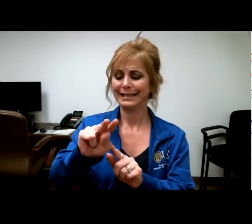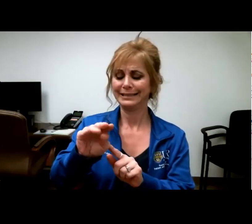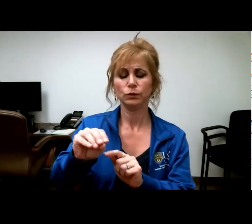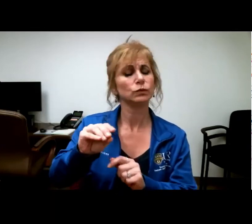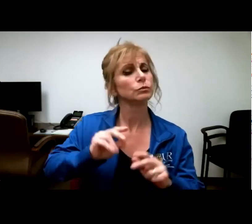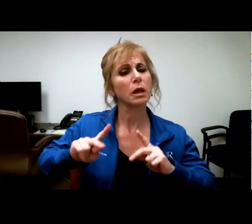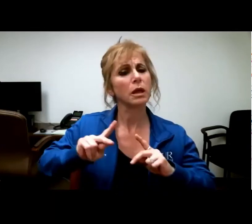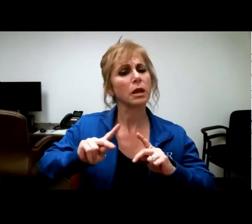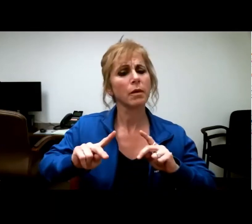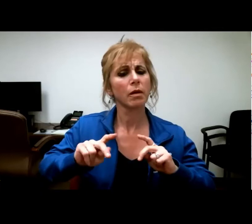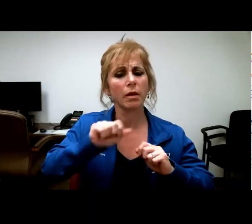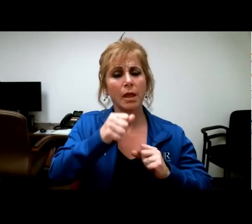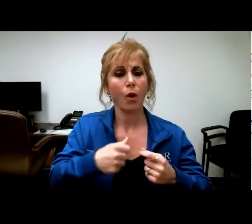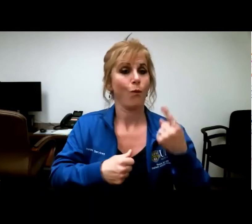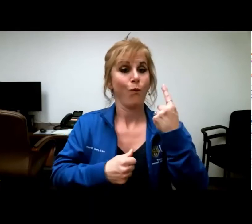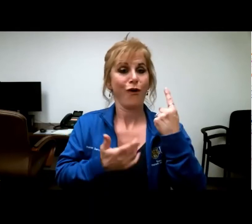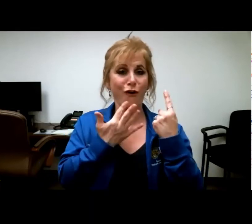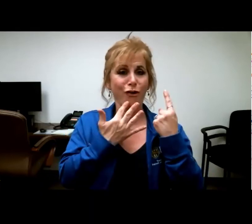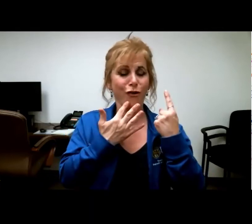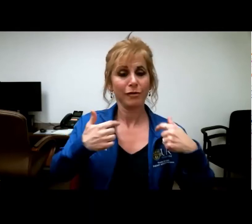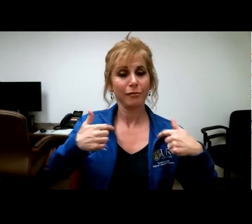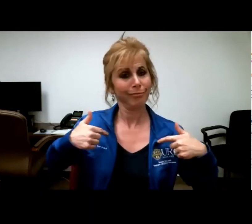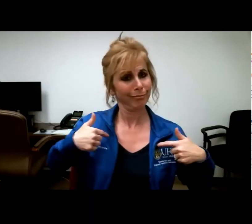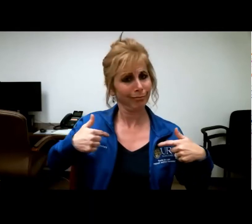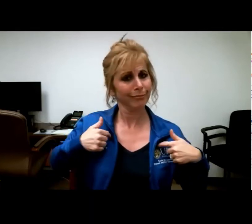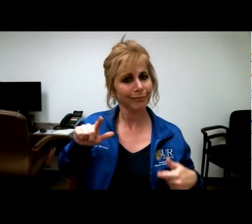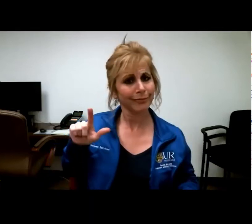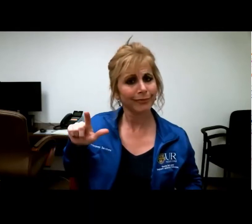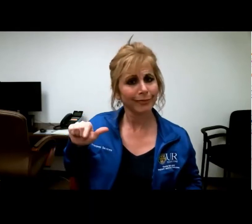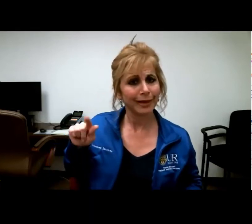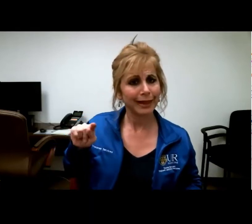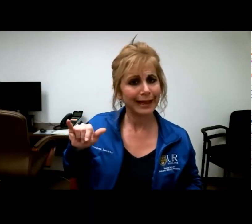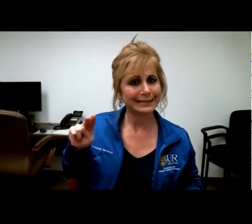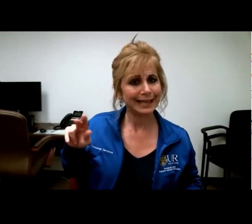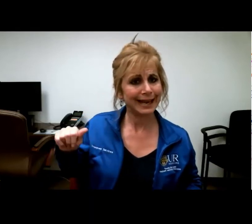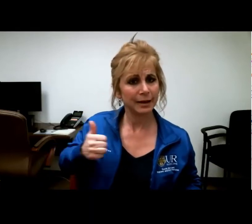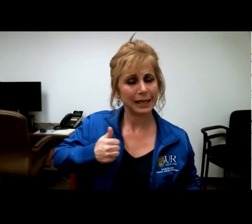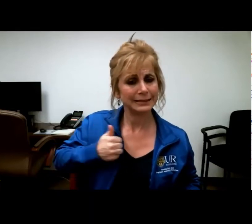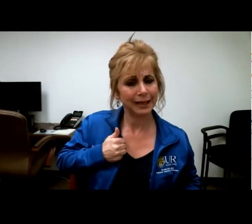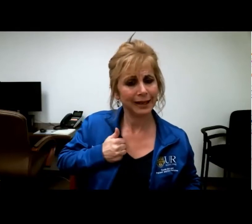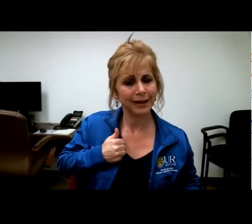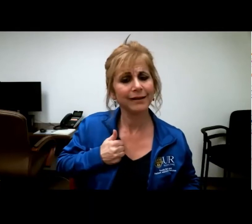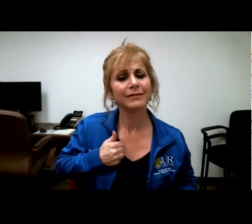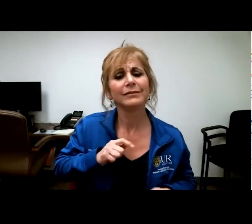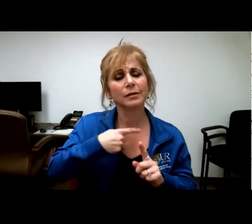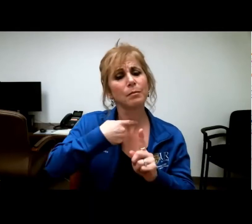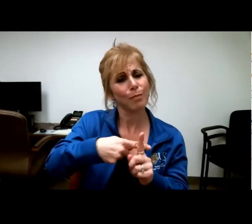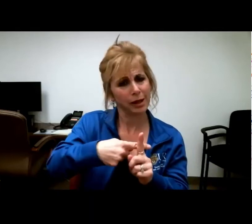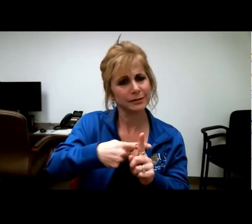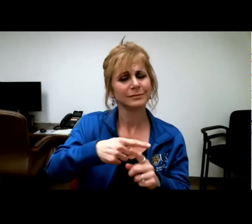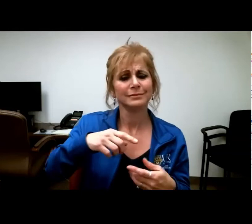Latina, mostly with European influence, so I don't have a difference in color